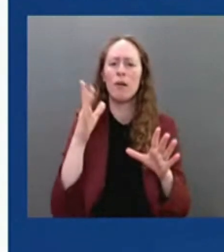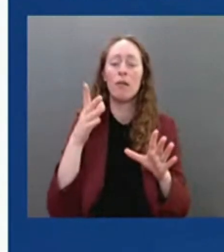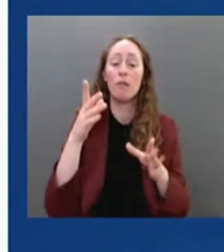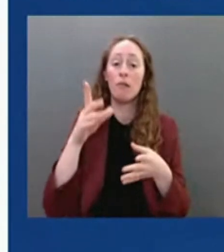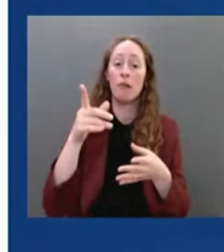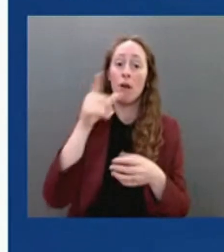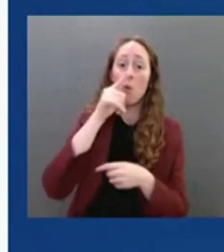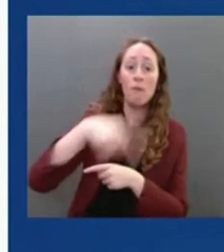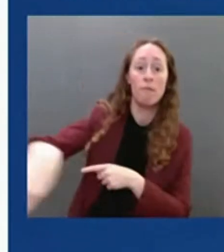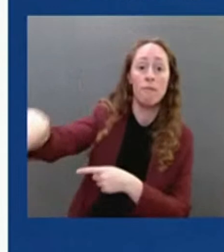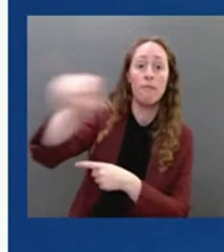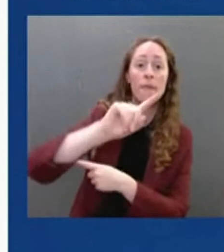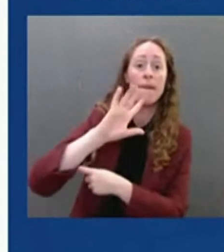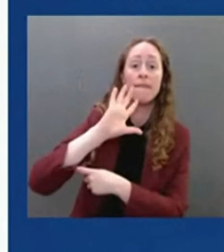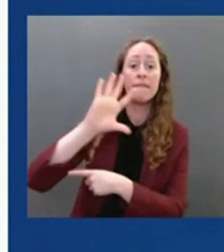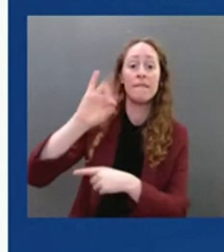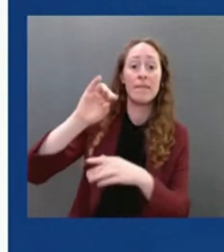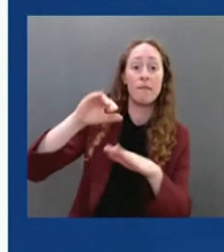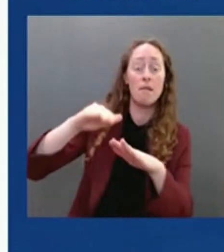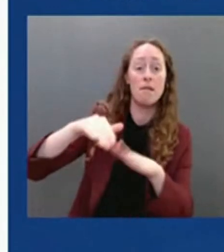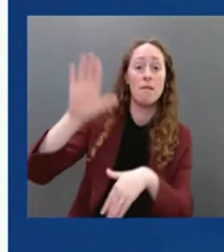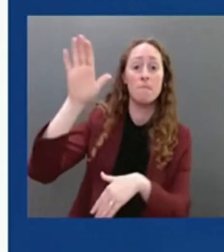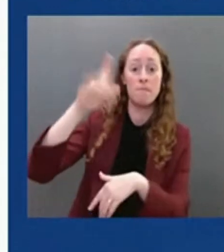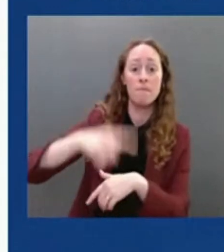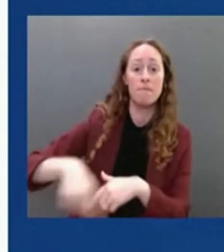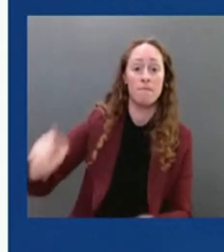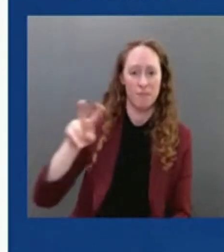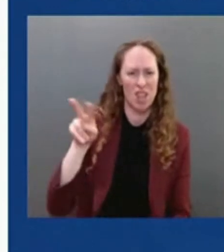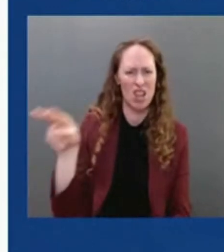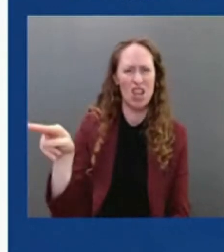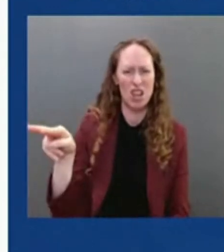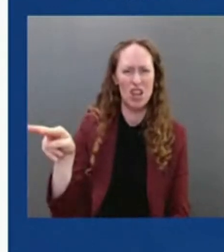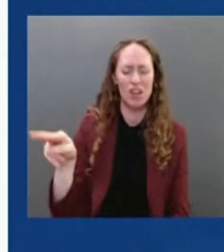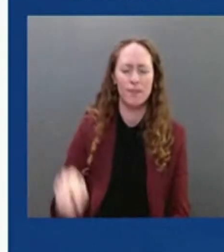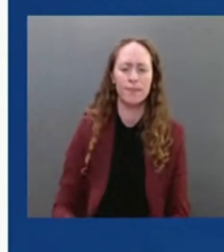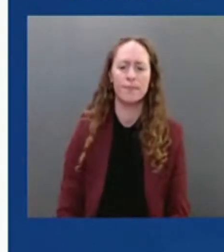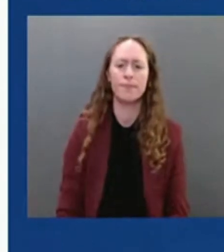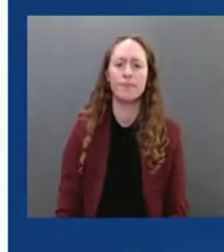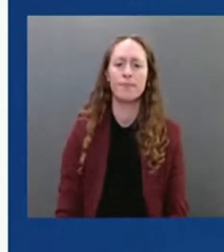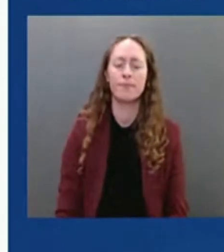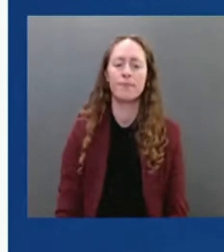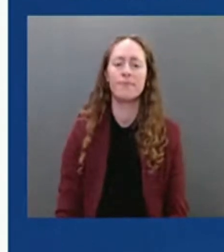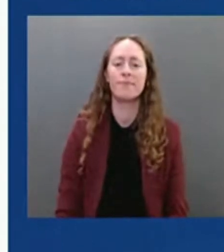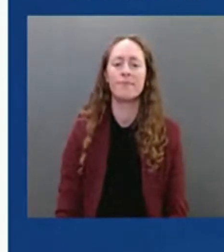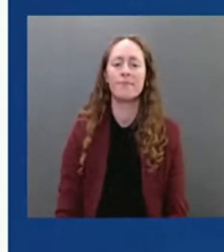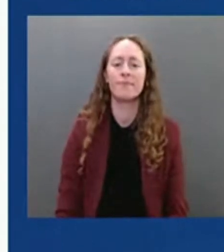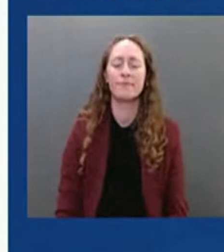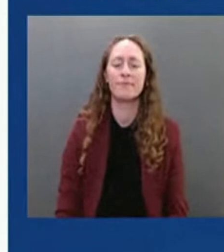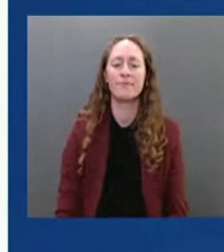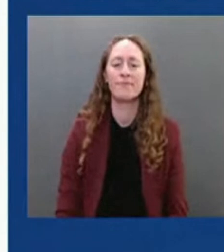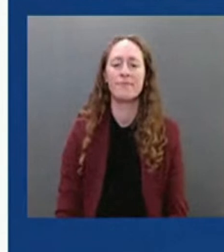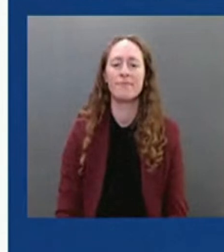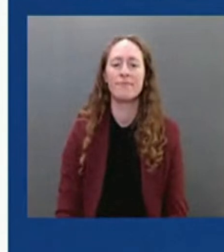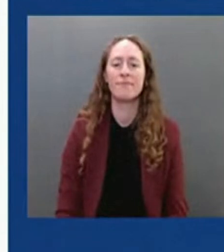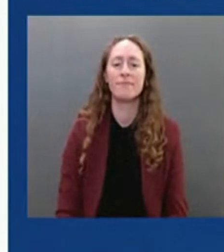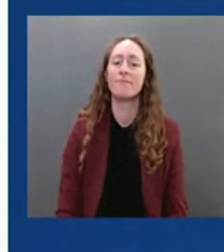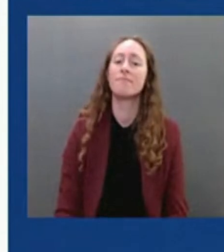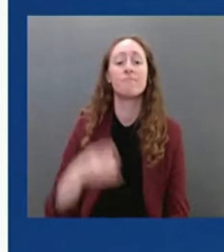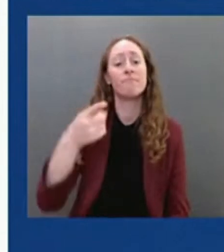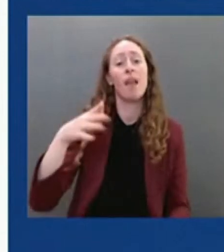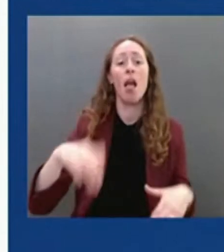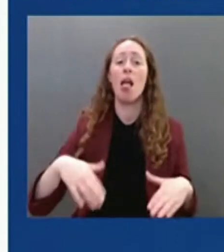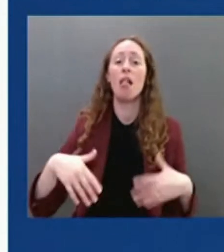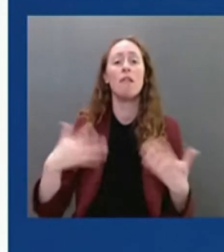navy blue line, had 4 times the risk of dying from COVID-19 compared to those who had a primary series and 2